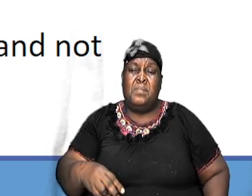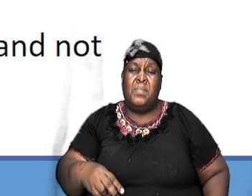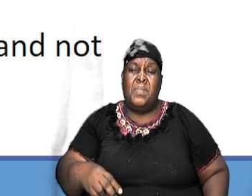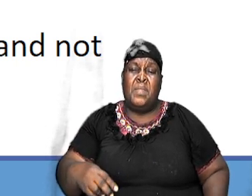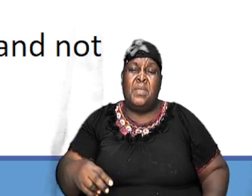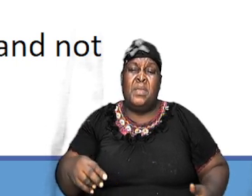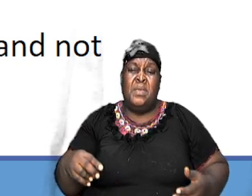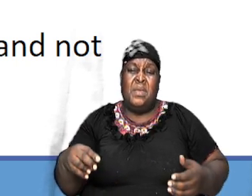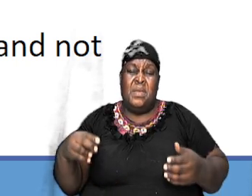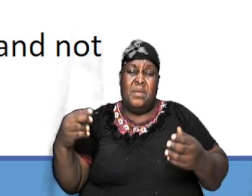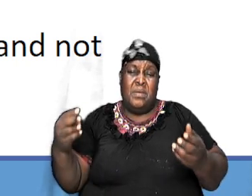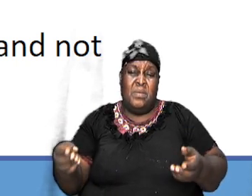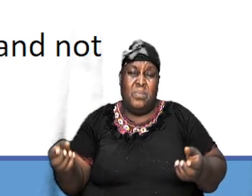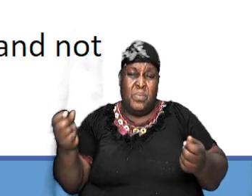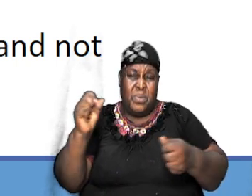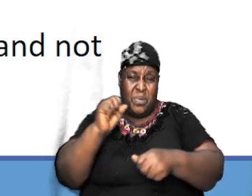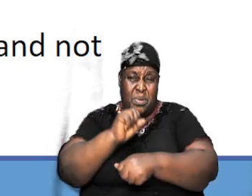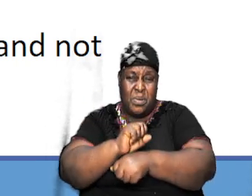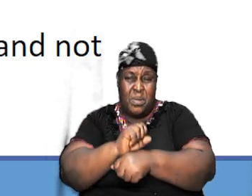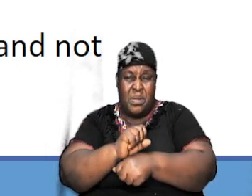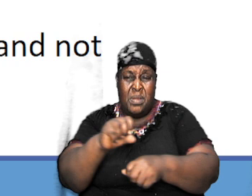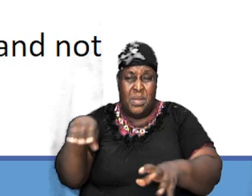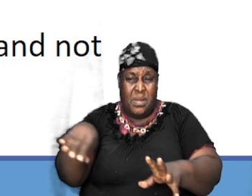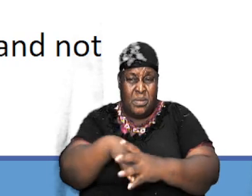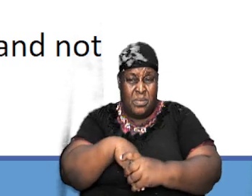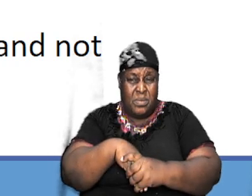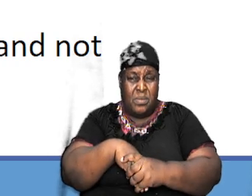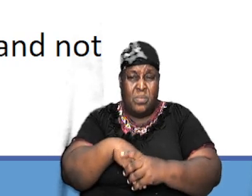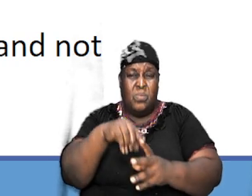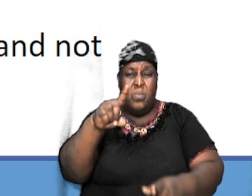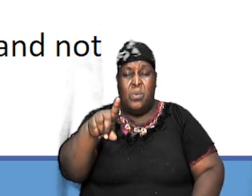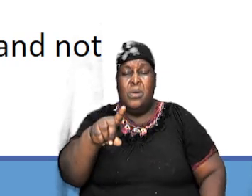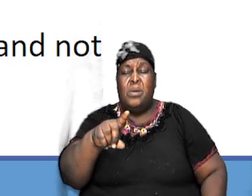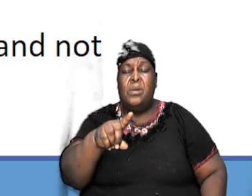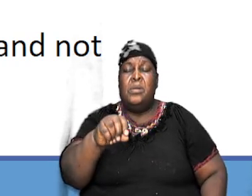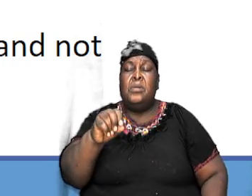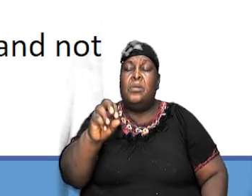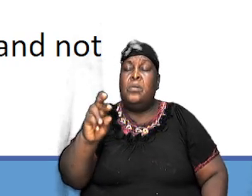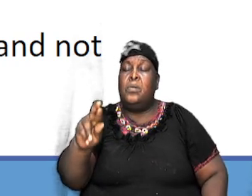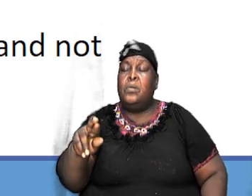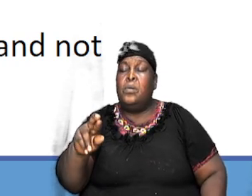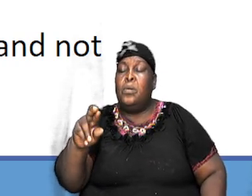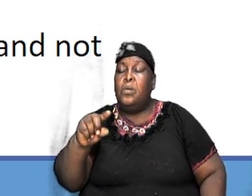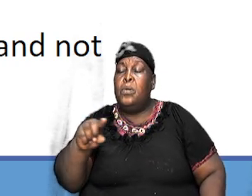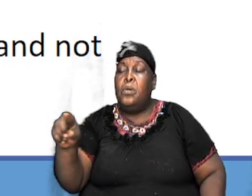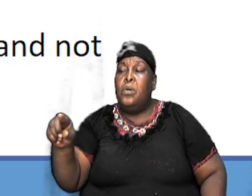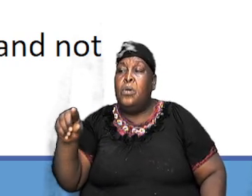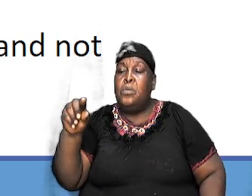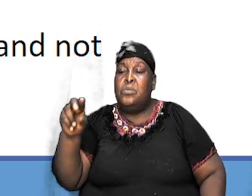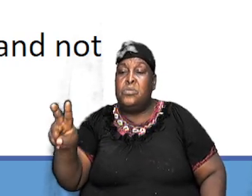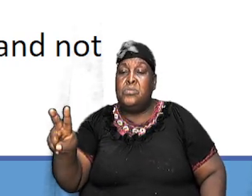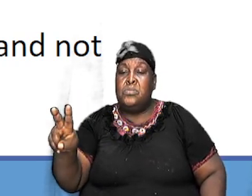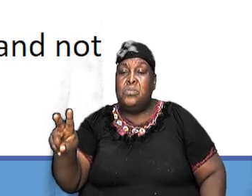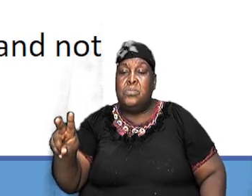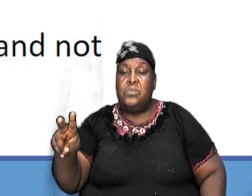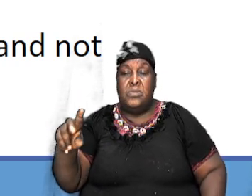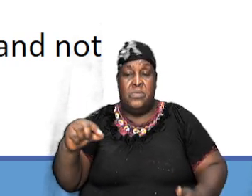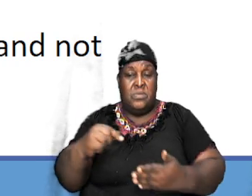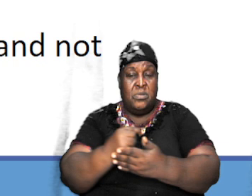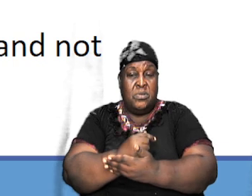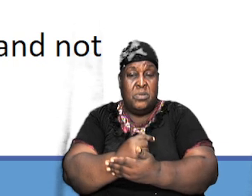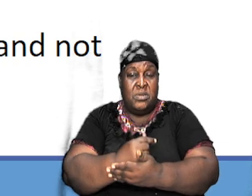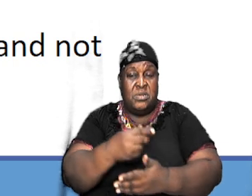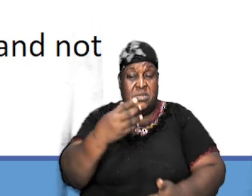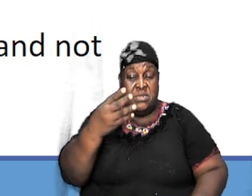that are included in only one or two of the gospel. So there are 17 things that